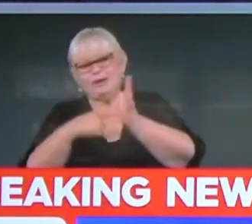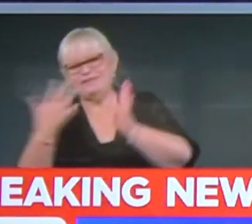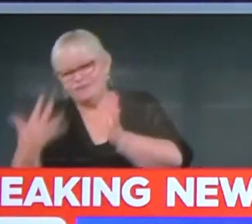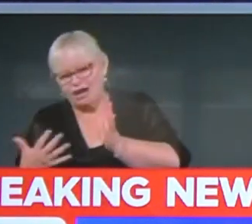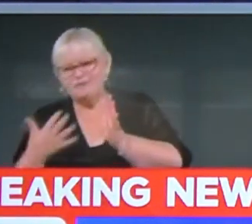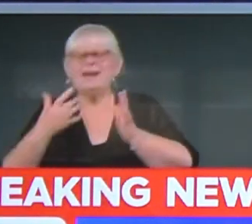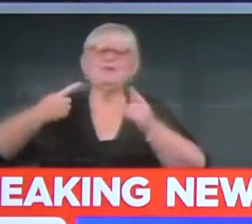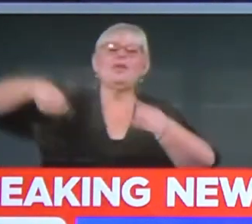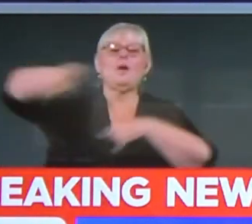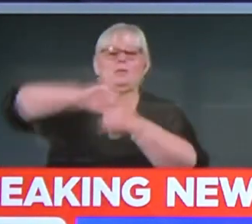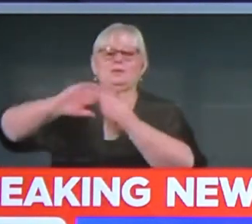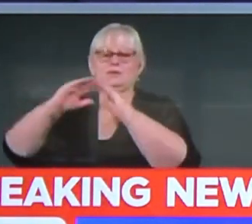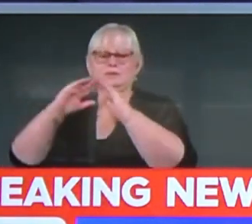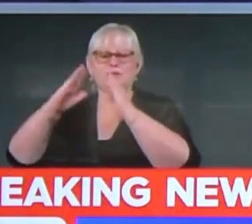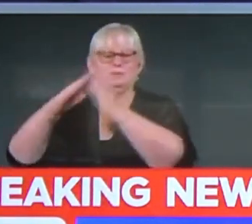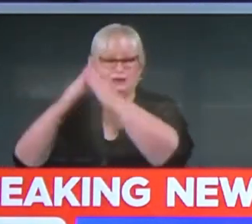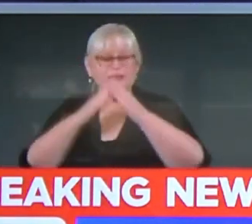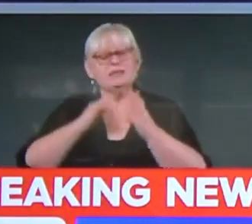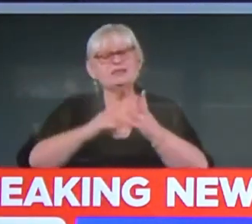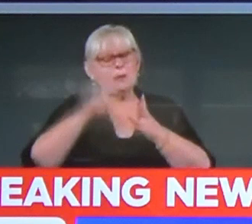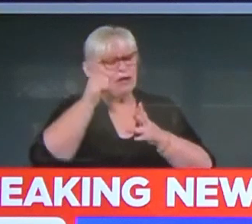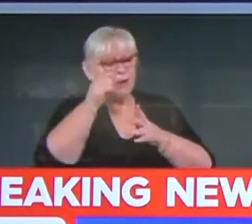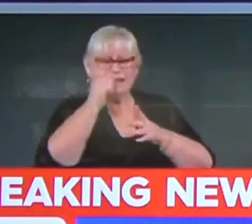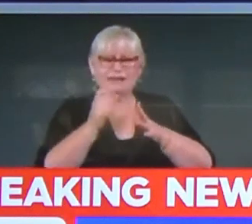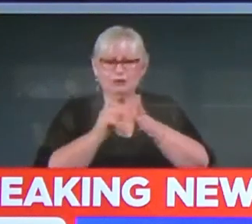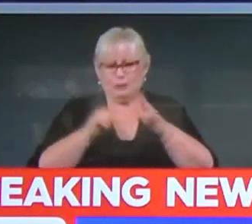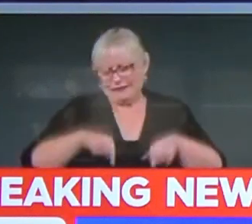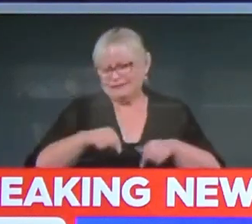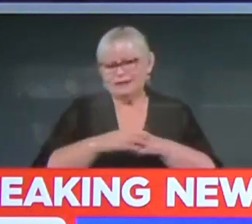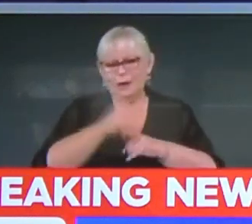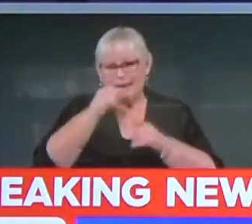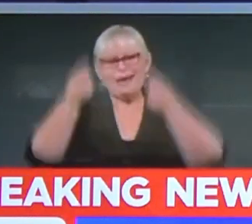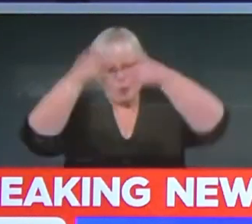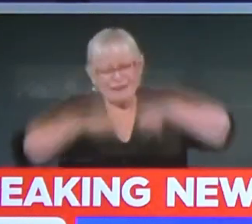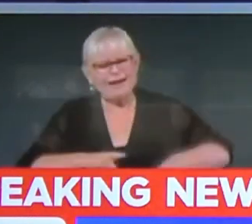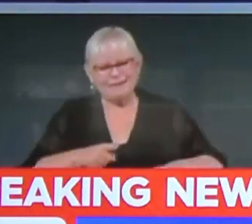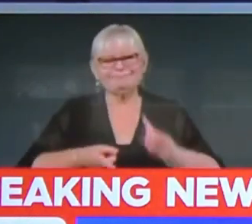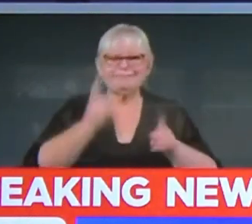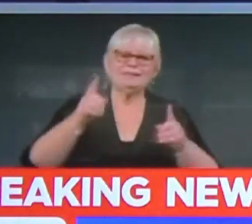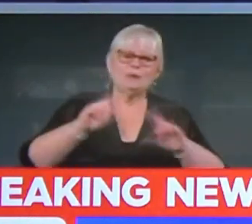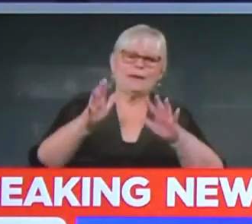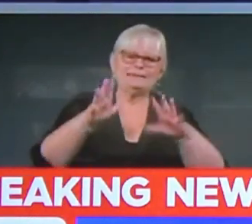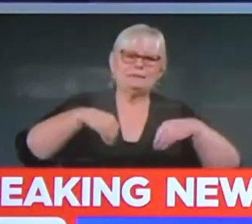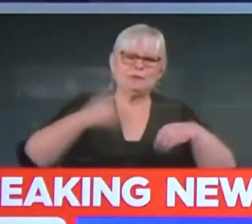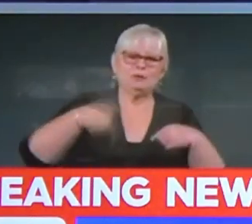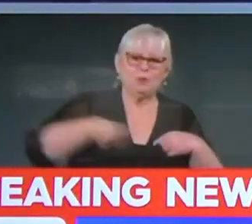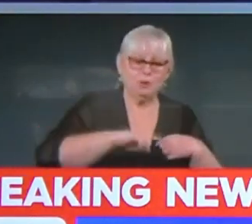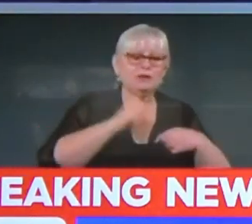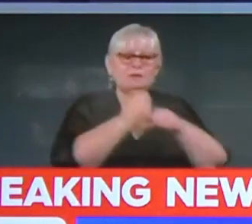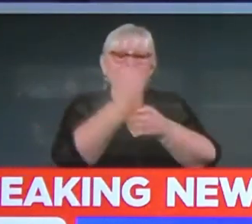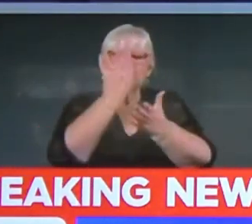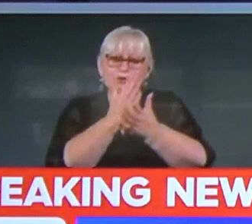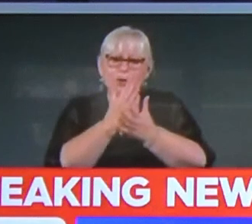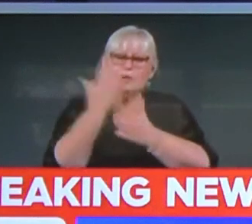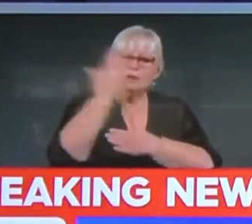more broadly across the community. So we can do this, we can work this out. And so that would mean ensuring that schools